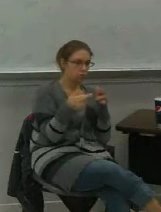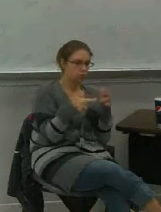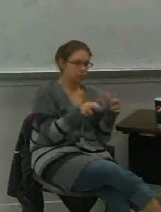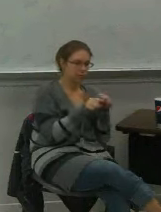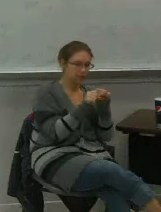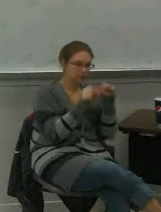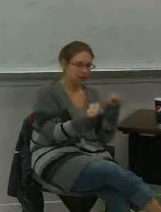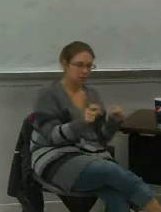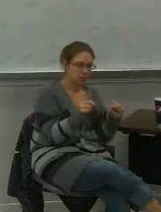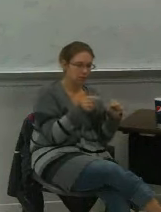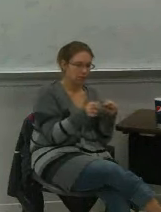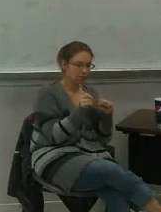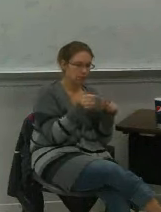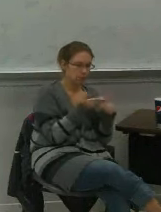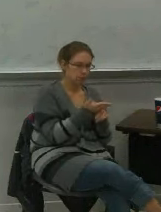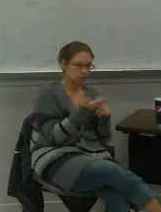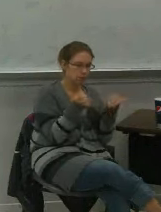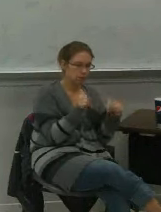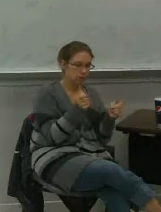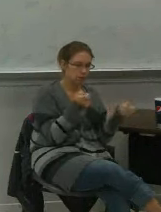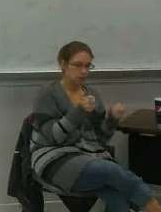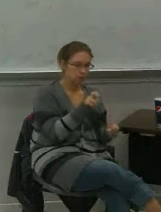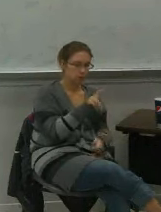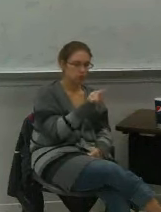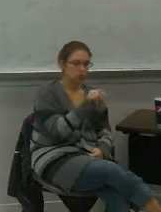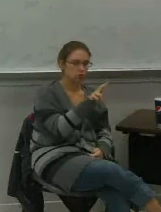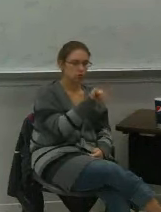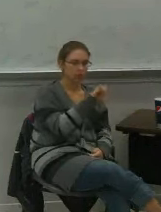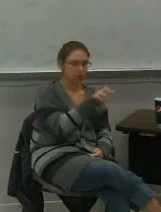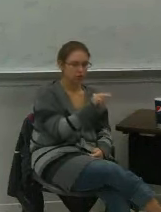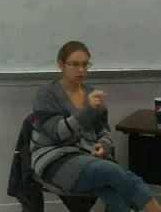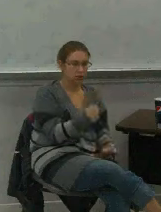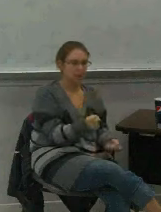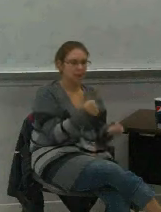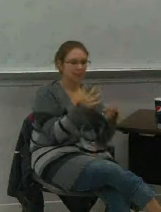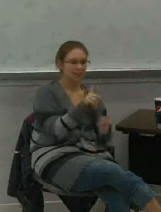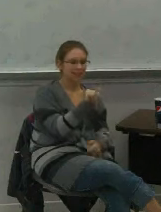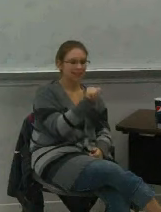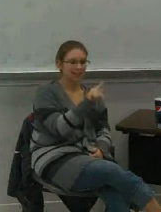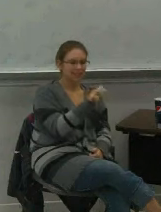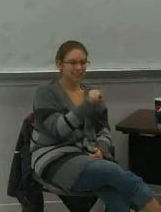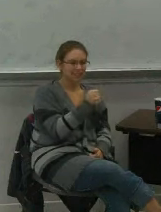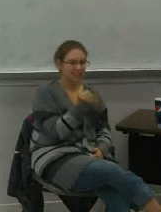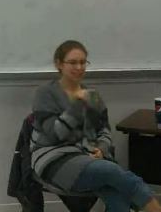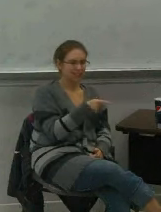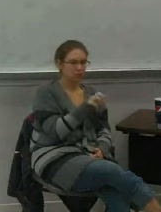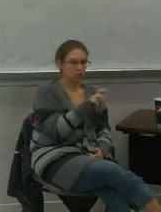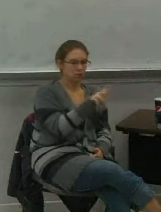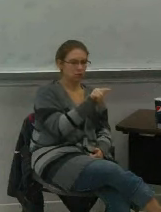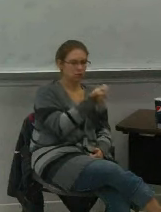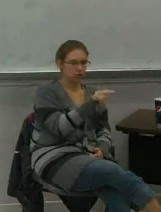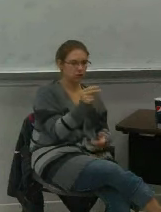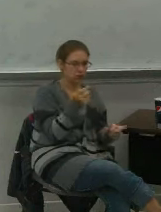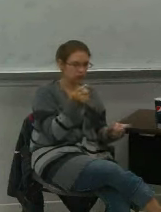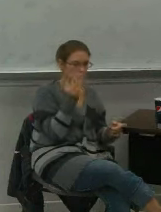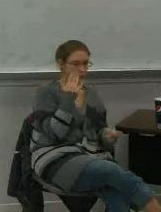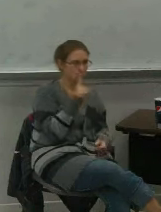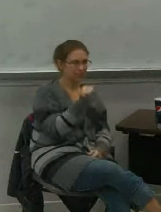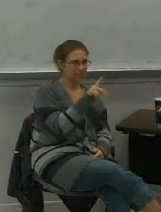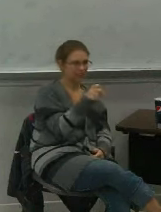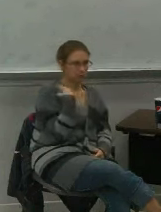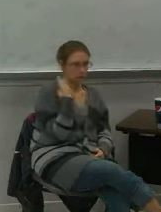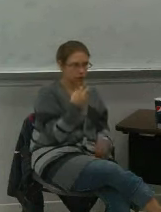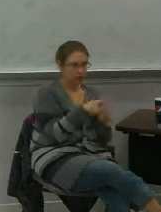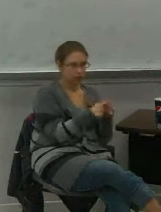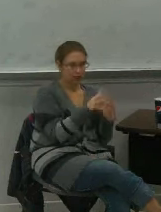river systems where they've gone through and tried to control eutrophication. Many lakes have had this eutrophication control. The Lake Washington stuff started